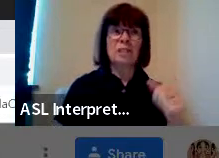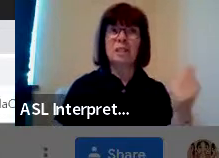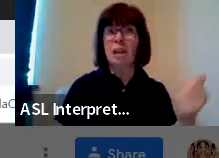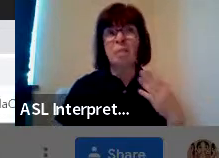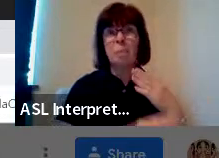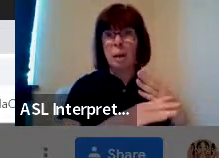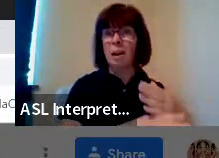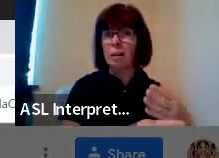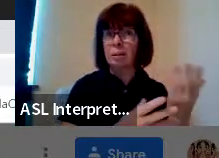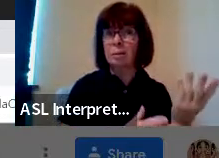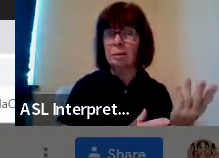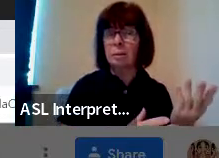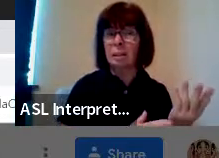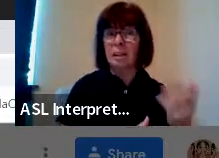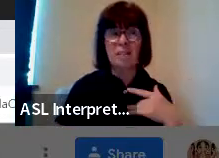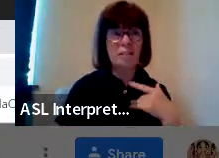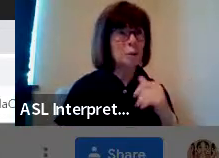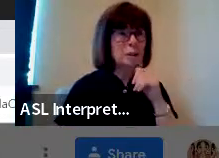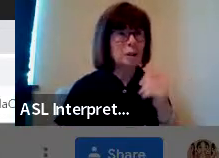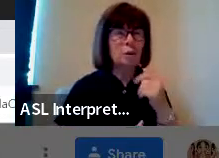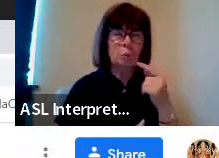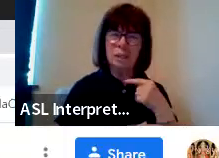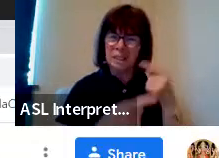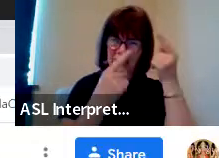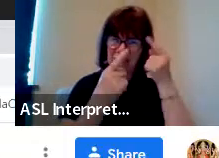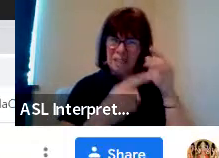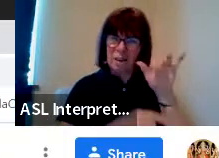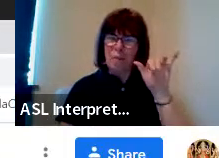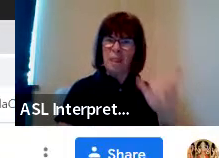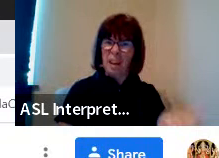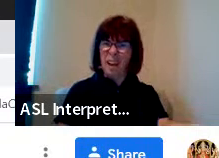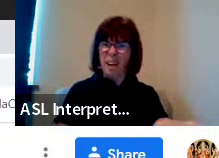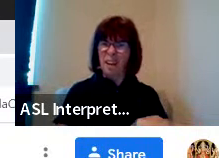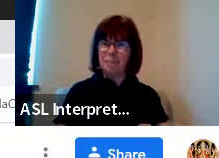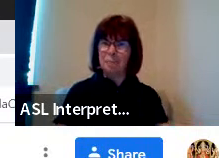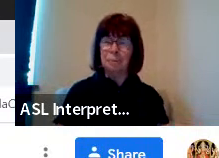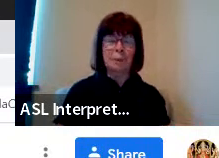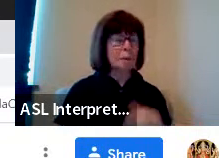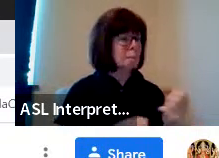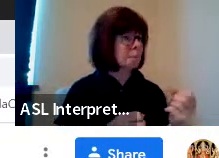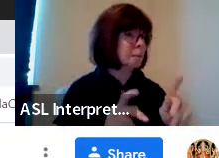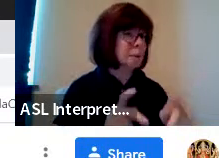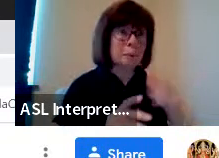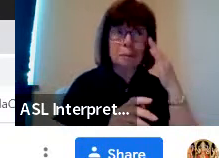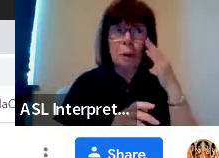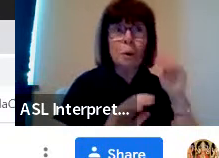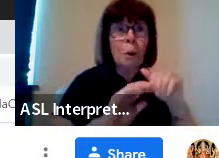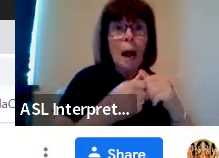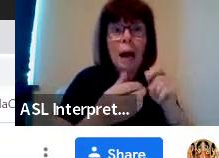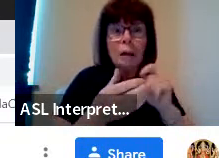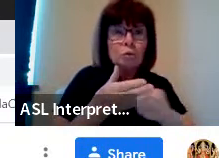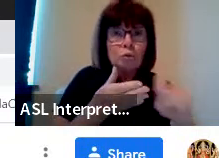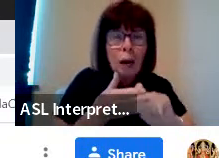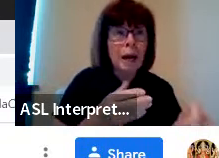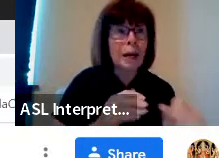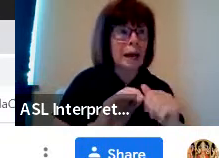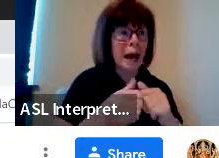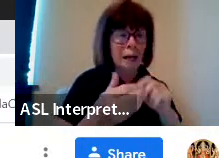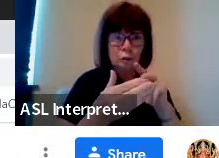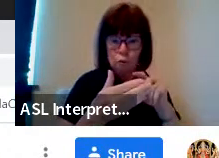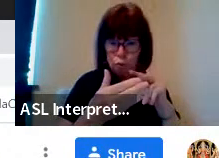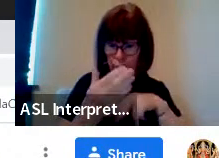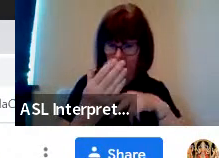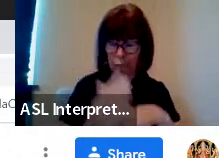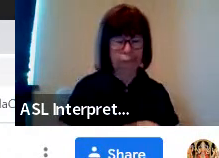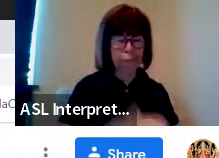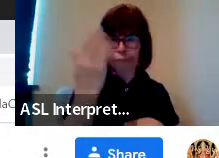barrier that I feel like we don't really take in consideration, that a lot of people don't know how to read, how to write, or don't know understanding